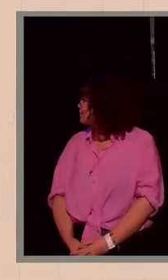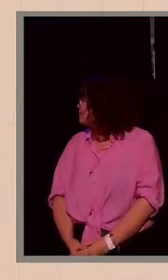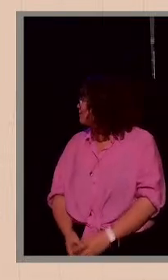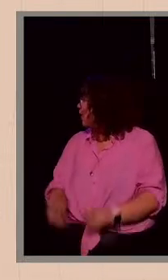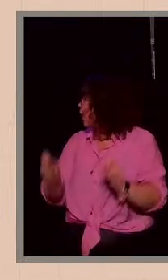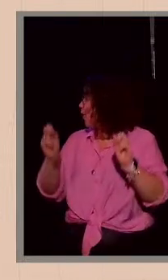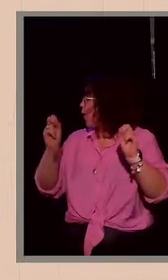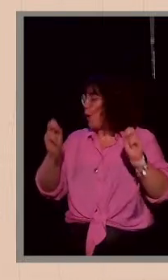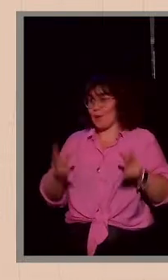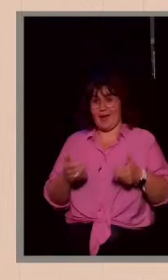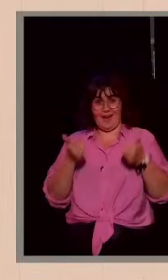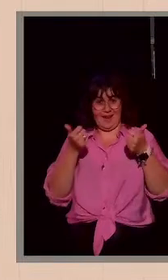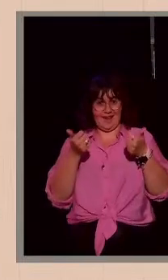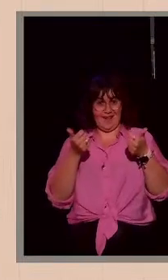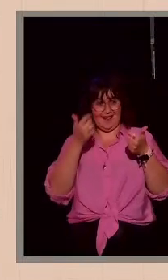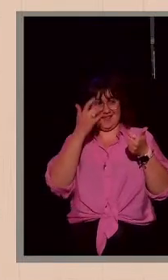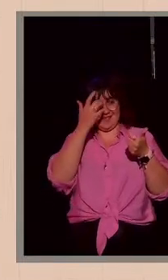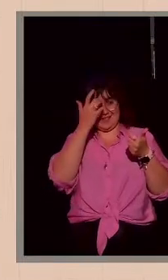Okay.